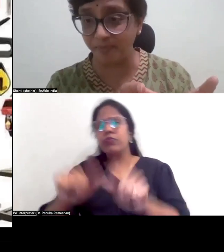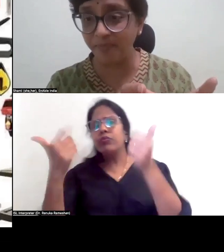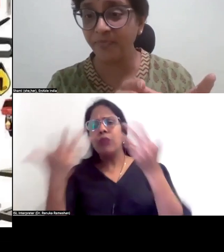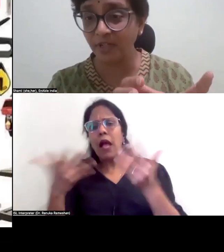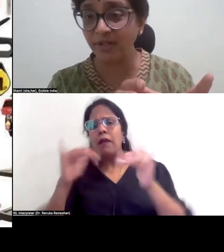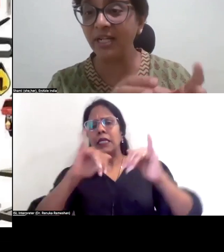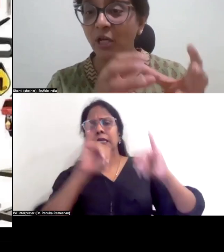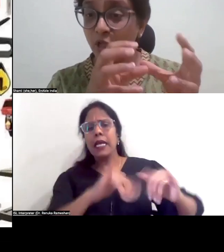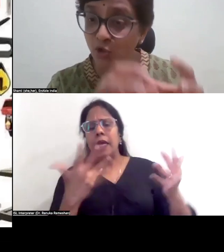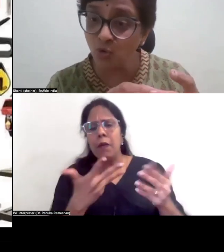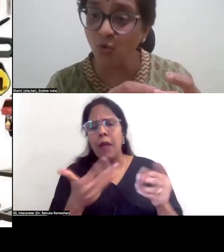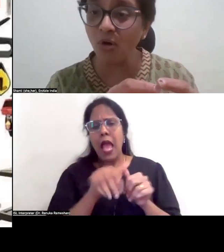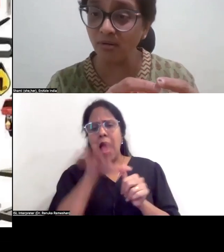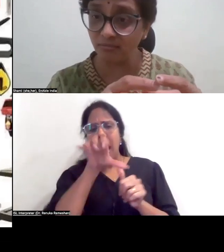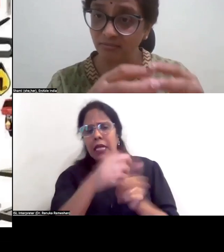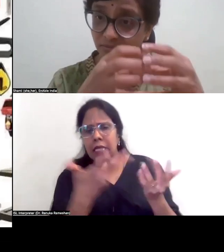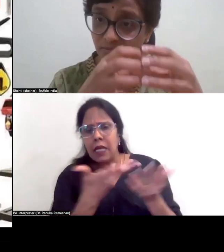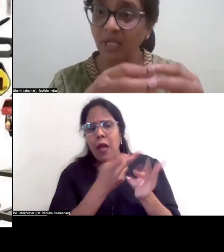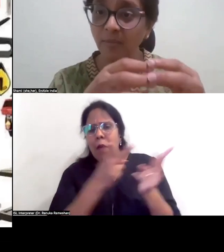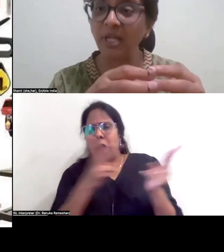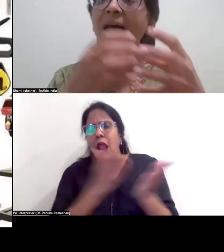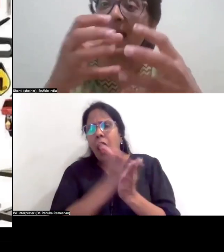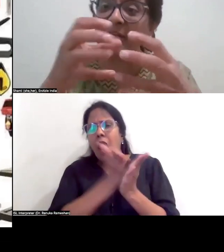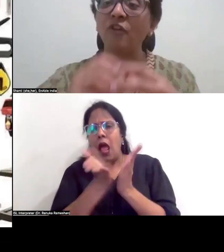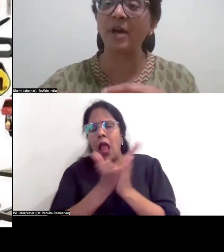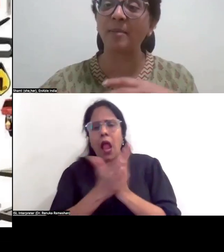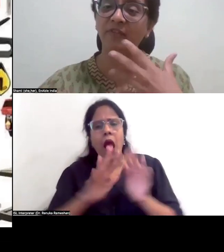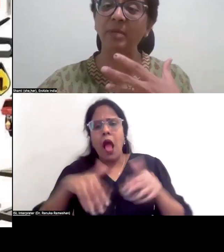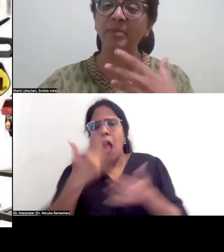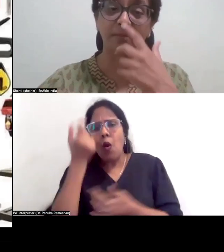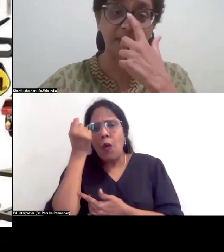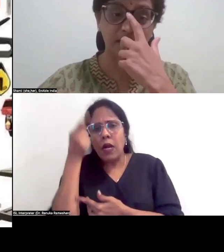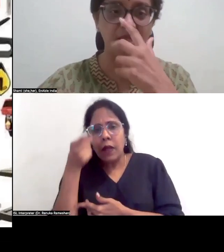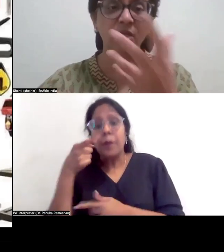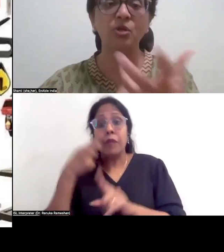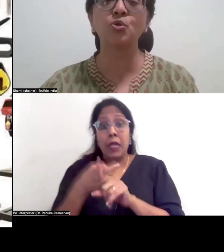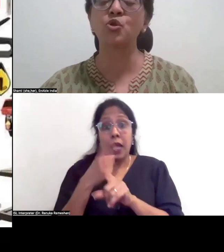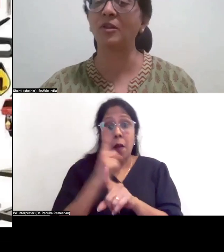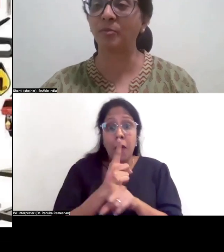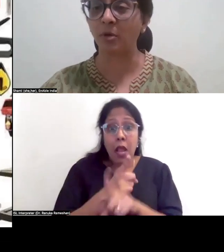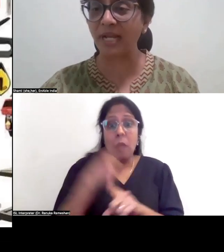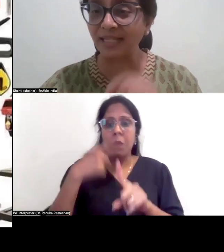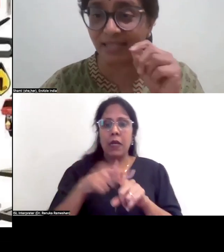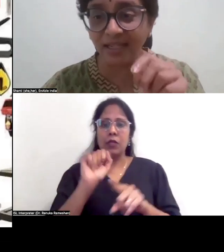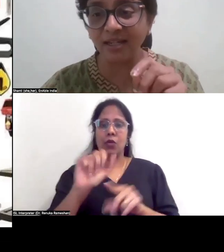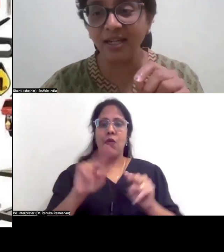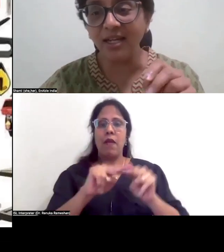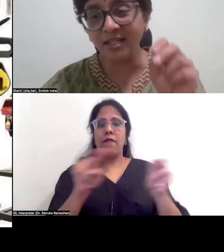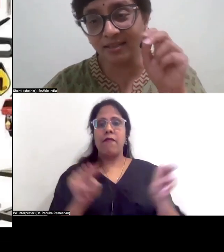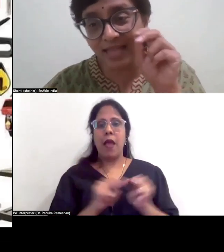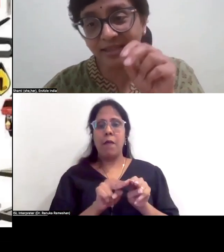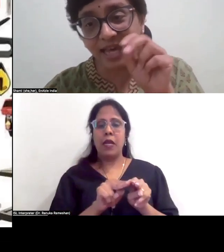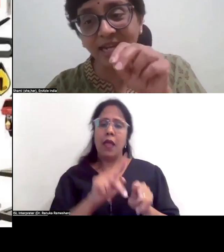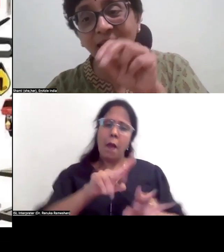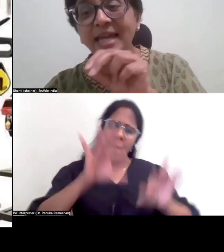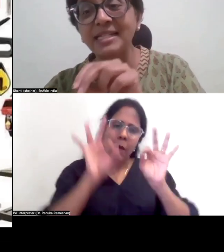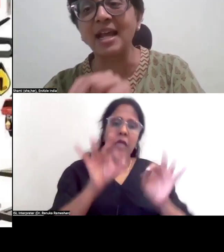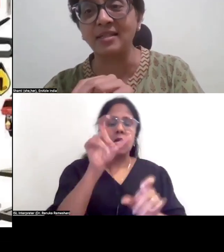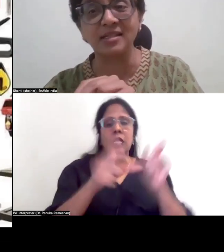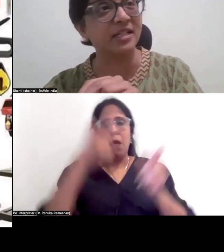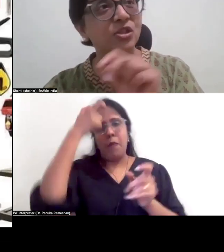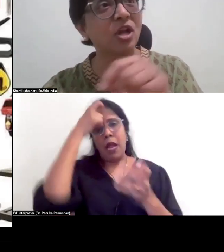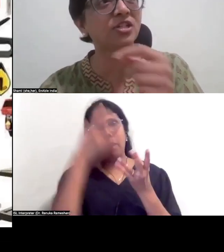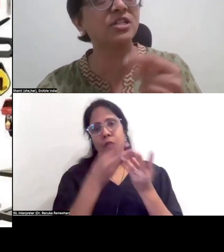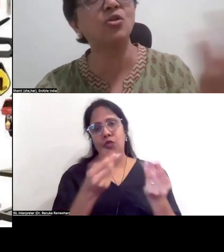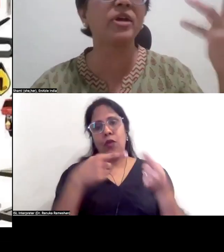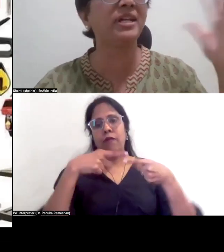thing for him? Right? You, Kamal, and your family will be the best to solve the problem. And I think that therein lies